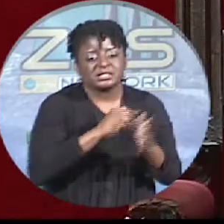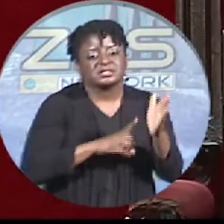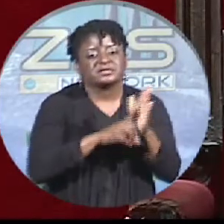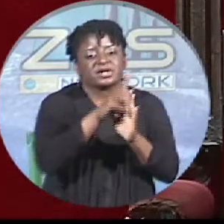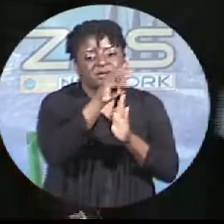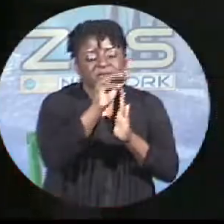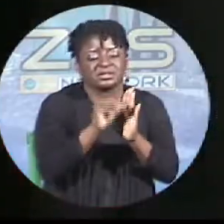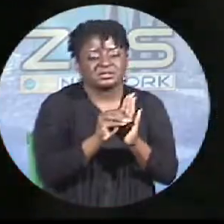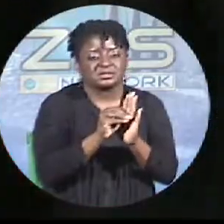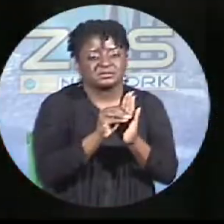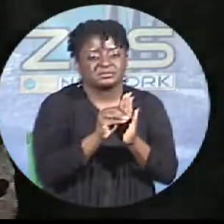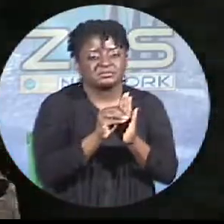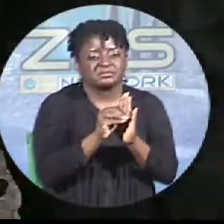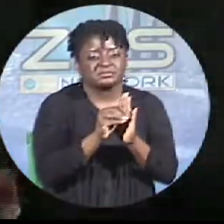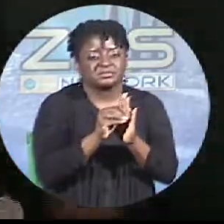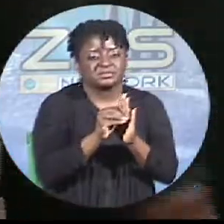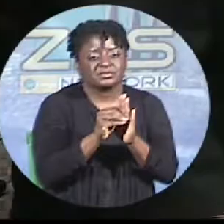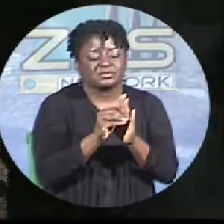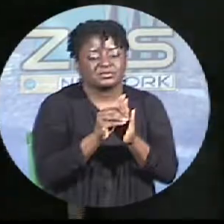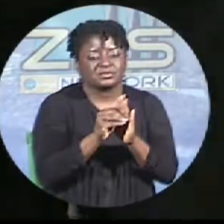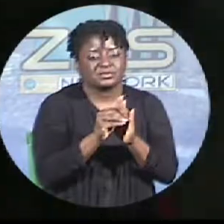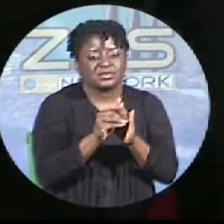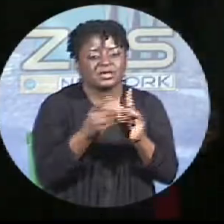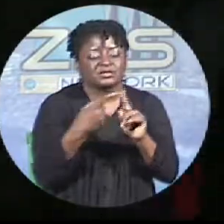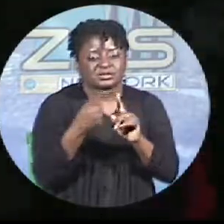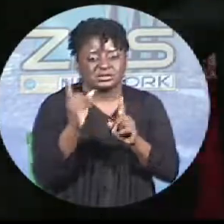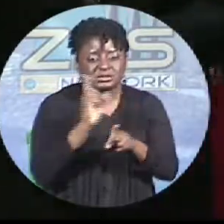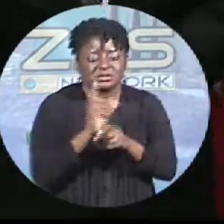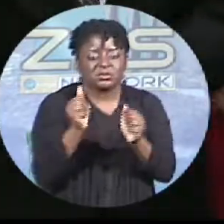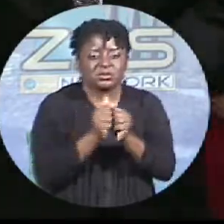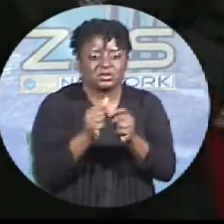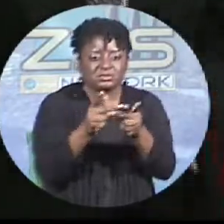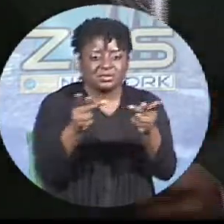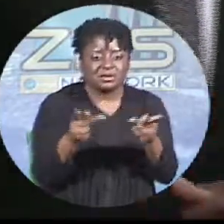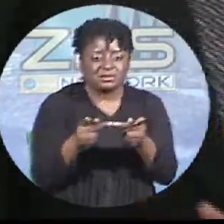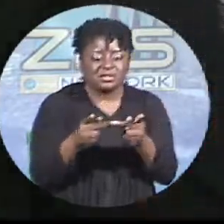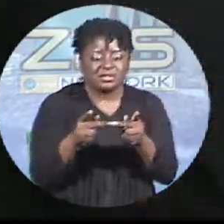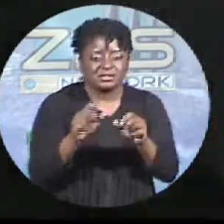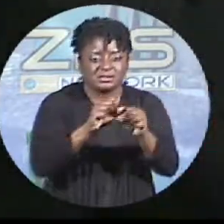development. In order to address public sector reform, the Free National